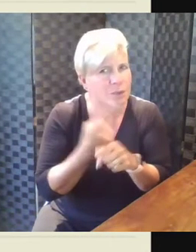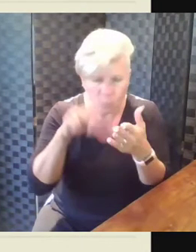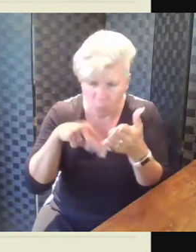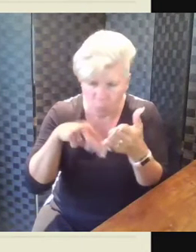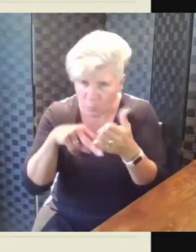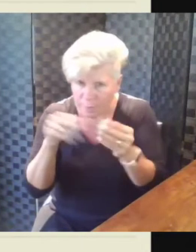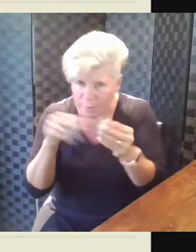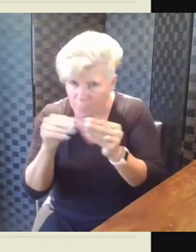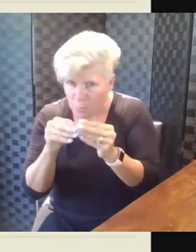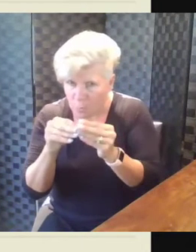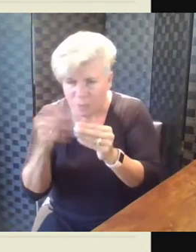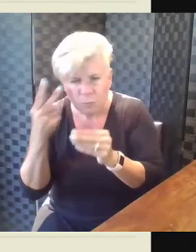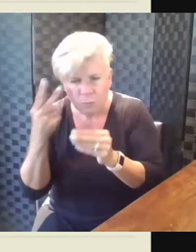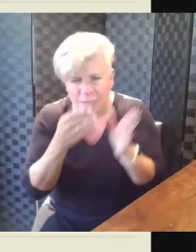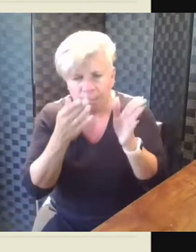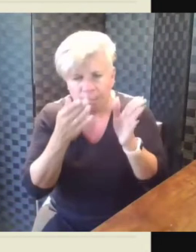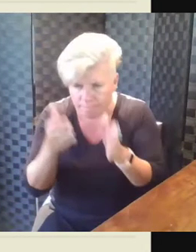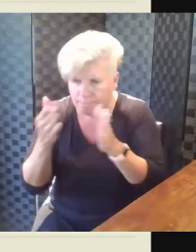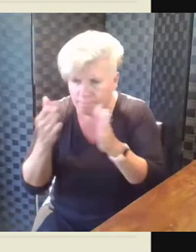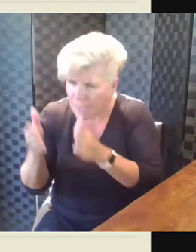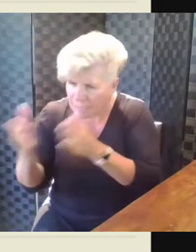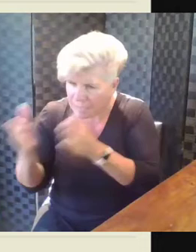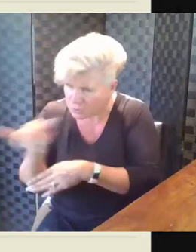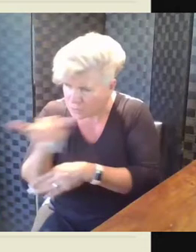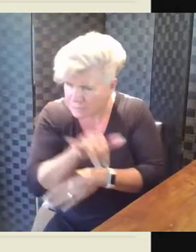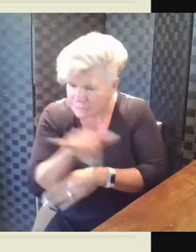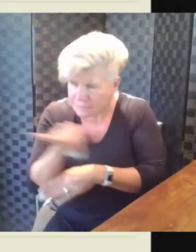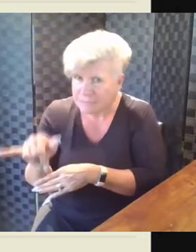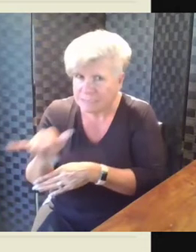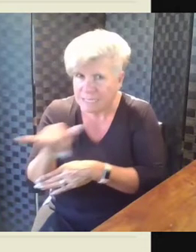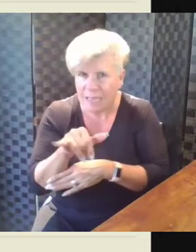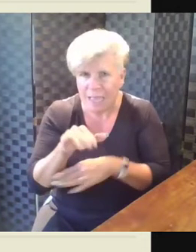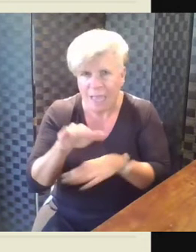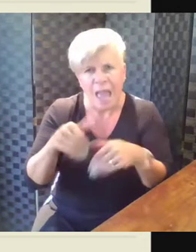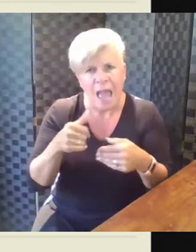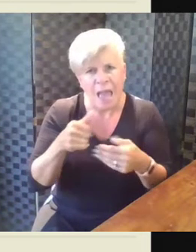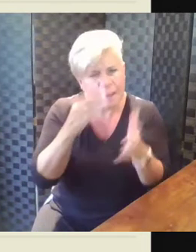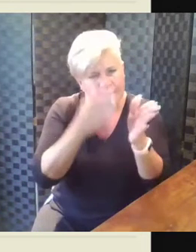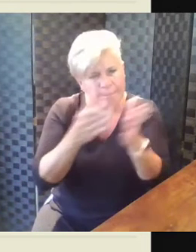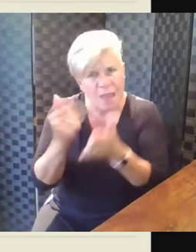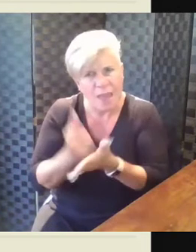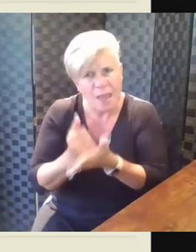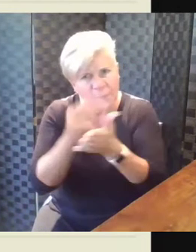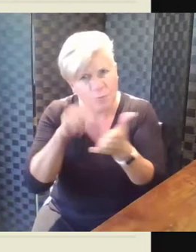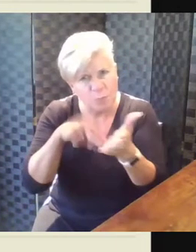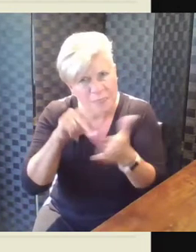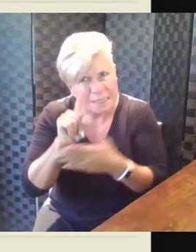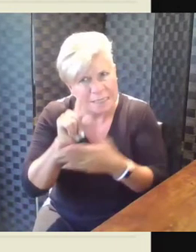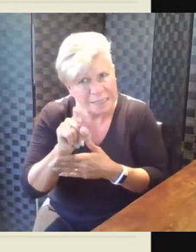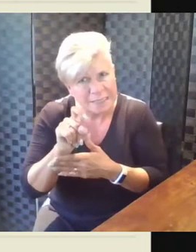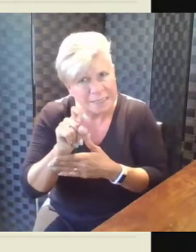you read more, you will start to see patterns. How can patterns help you read?